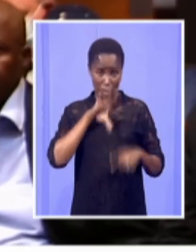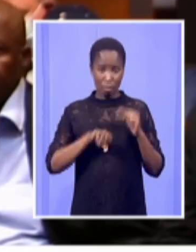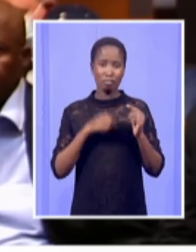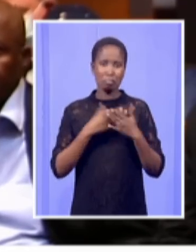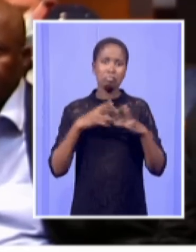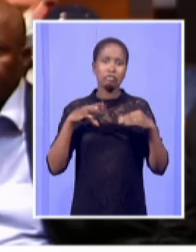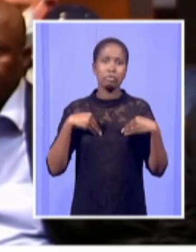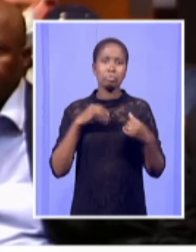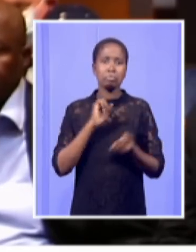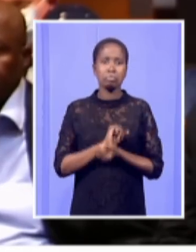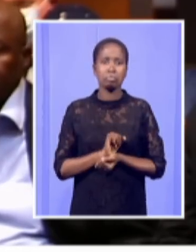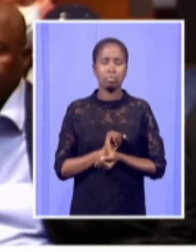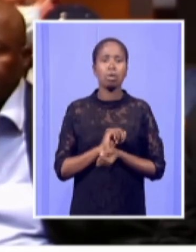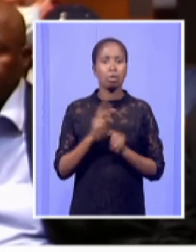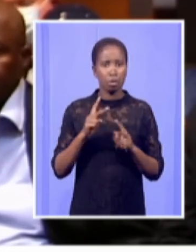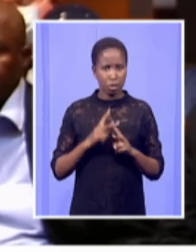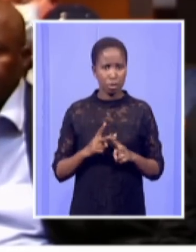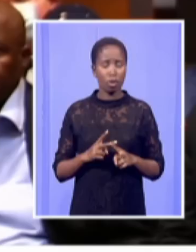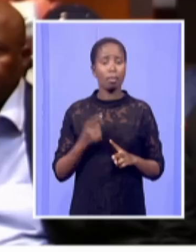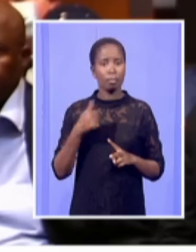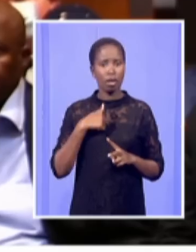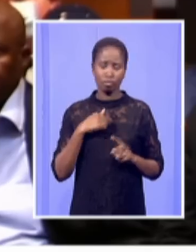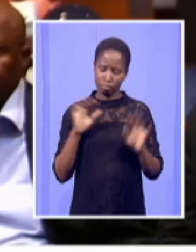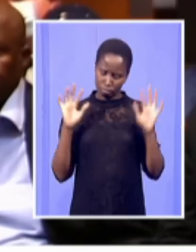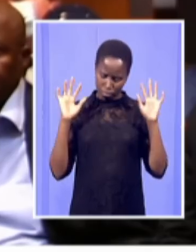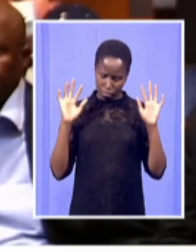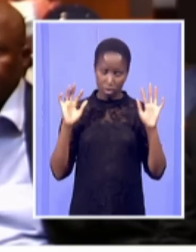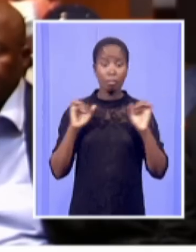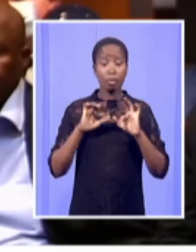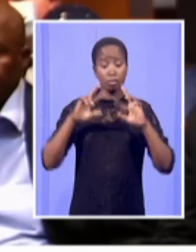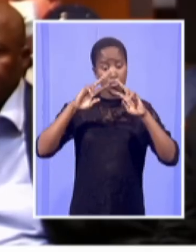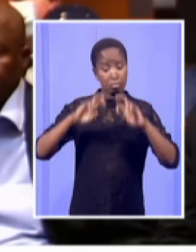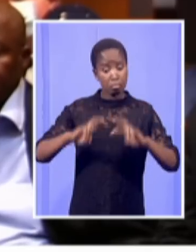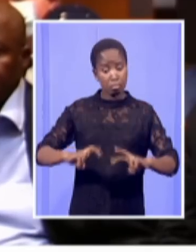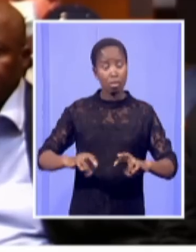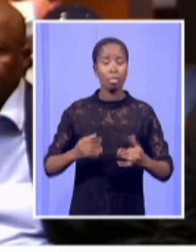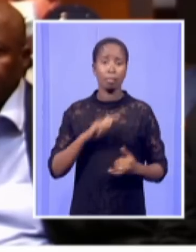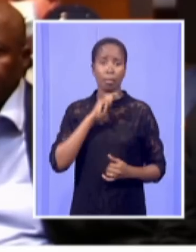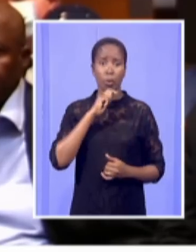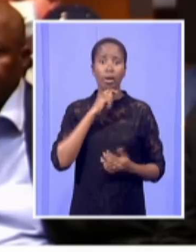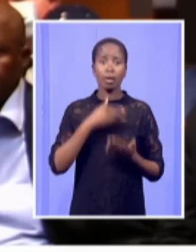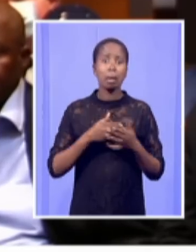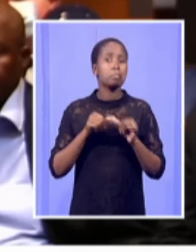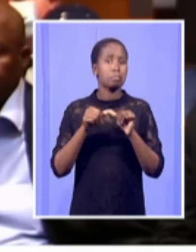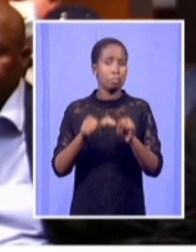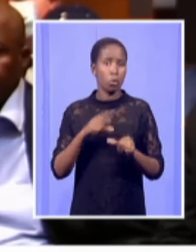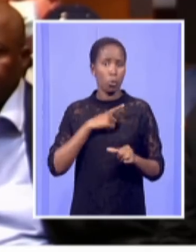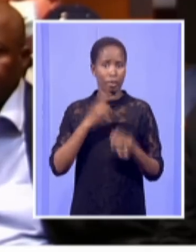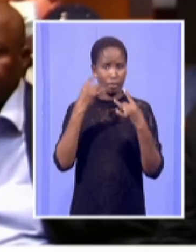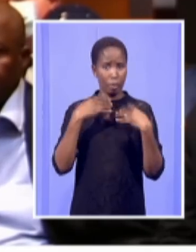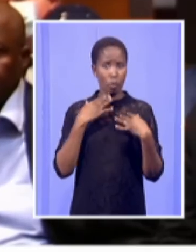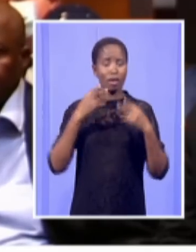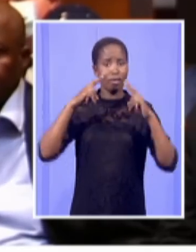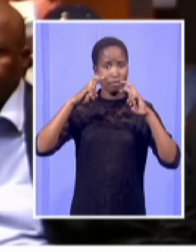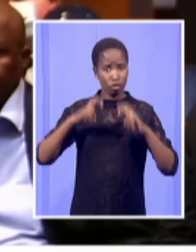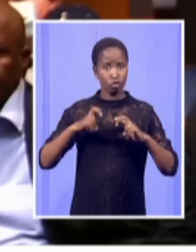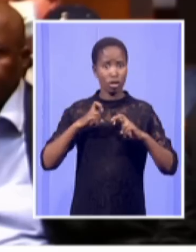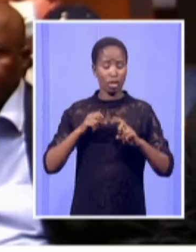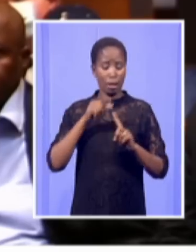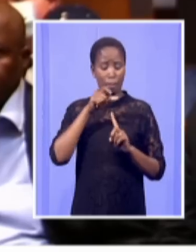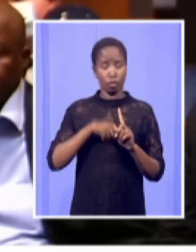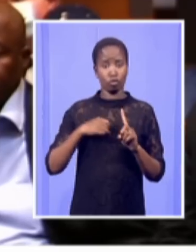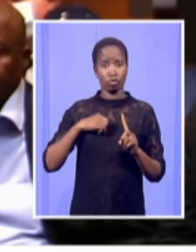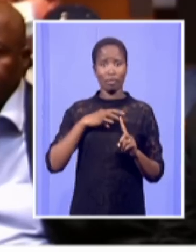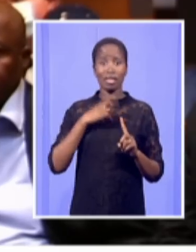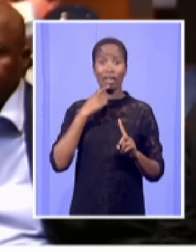indeed voluntarily surrendered to the investigating officer this morning when I was informed that the investigating officer intended to arrest me